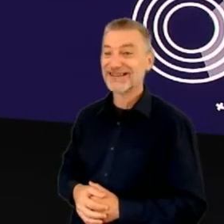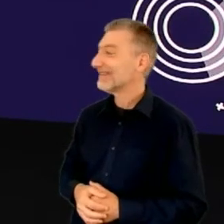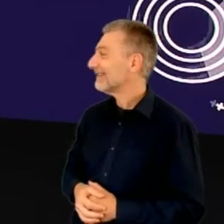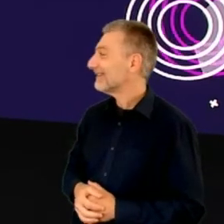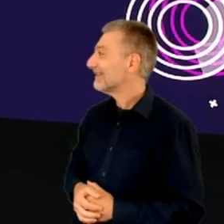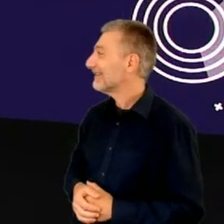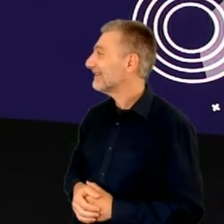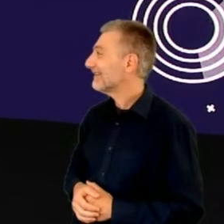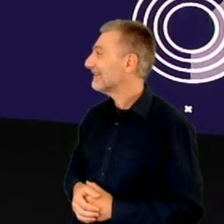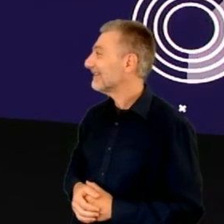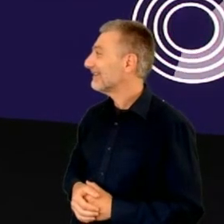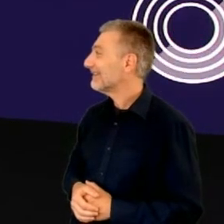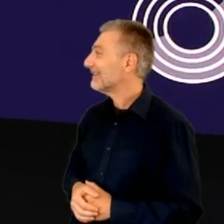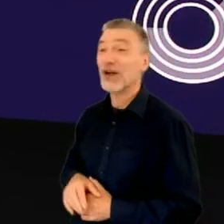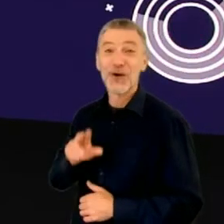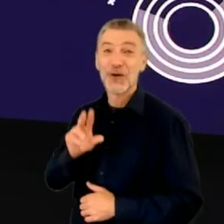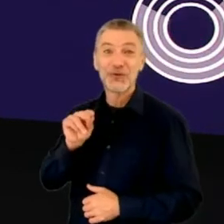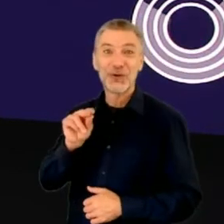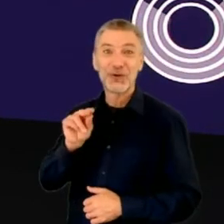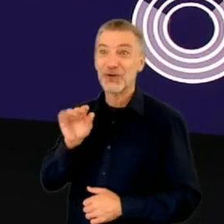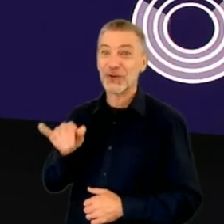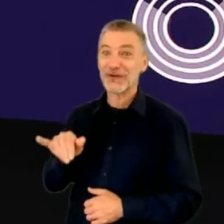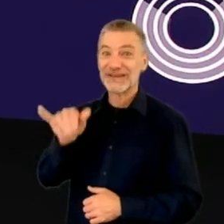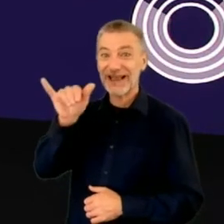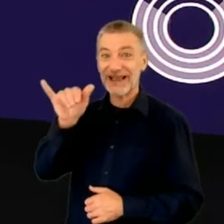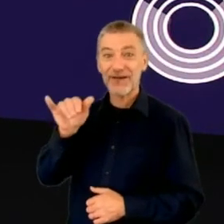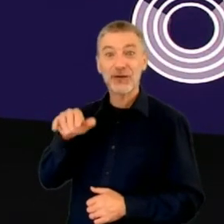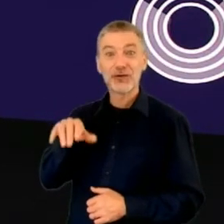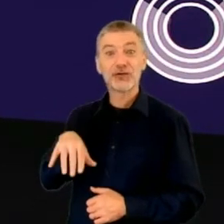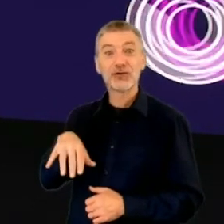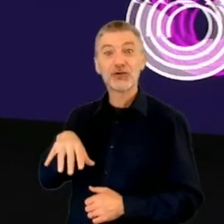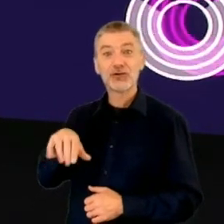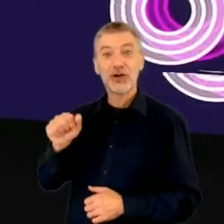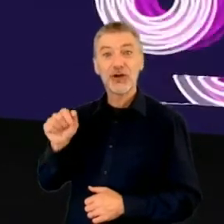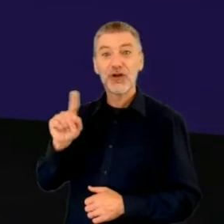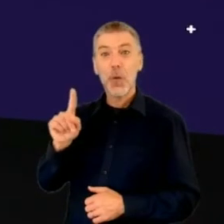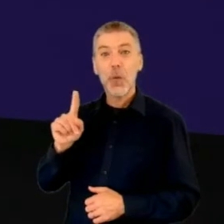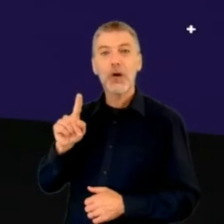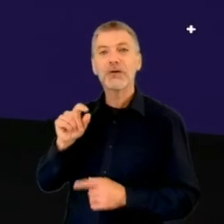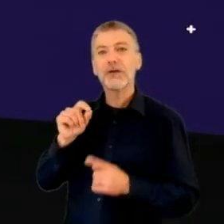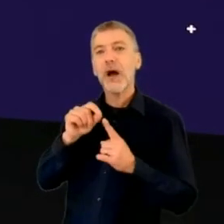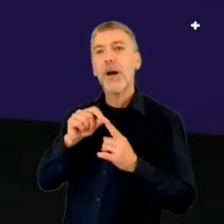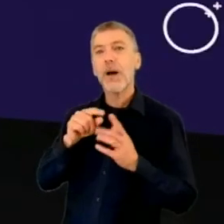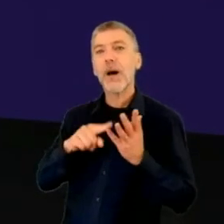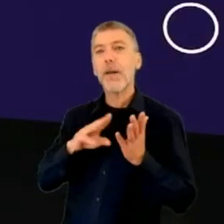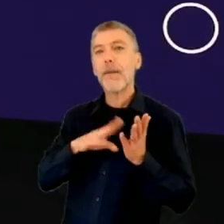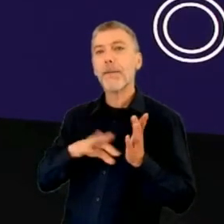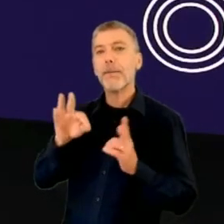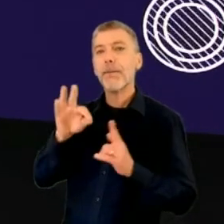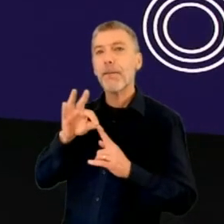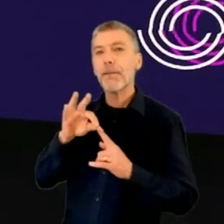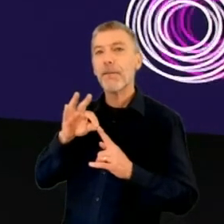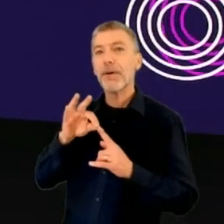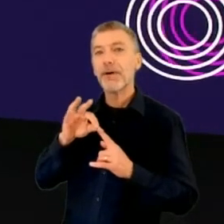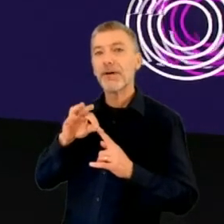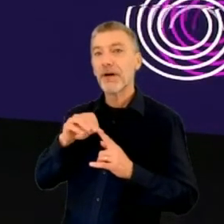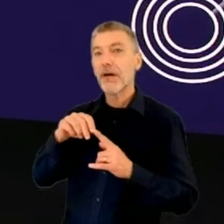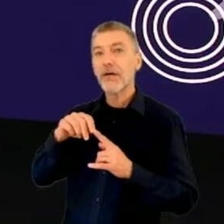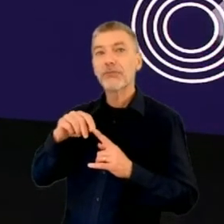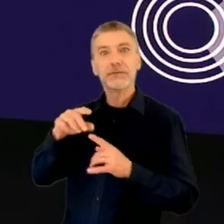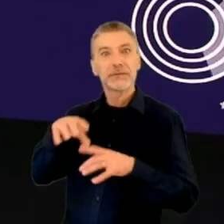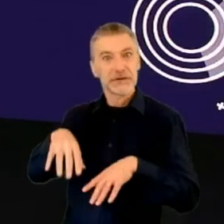to take off, but we've the pumps have just started up, which means we're working our way through our checklist for starting the